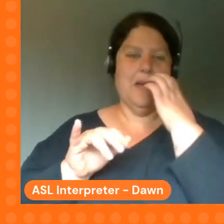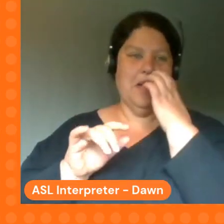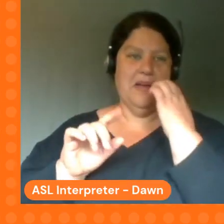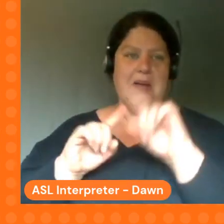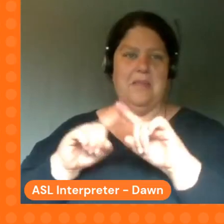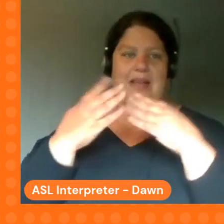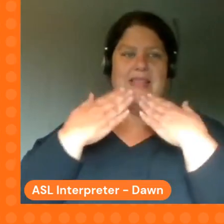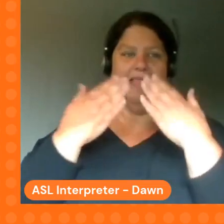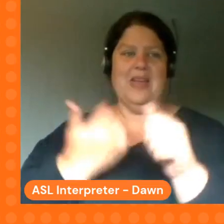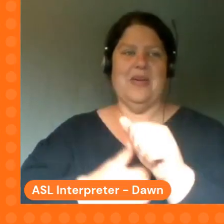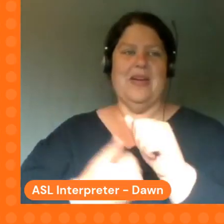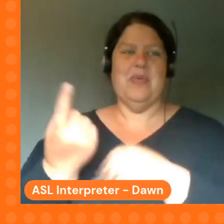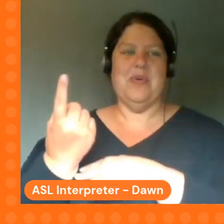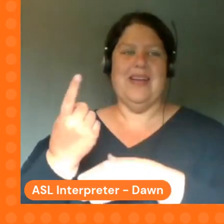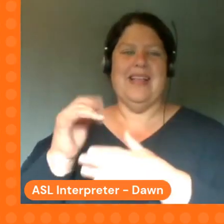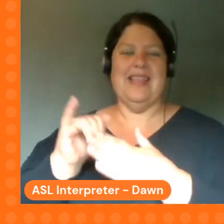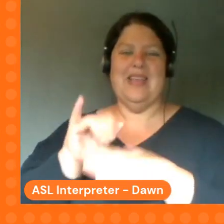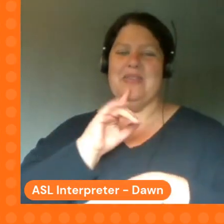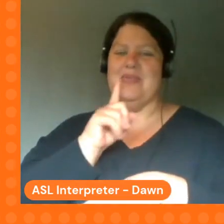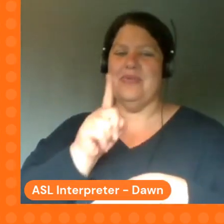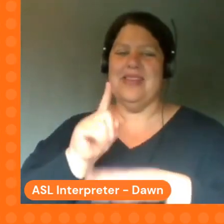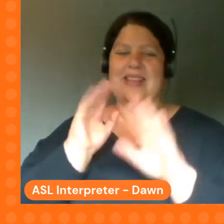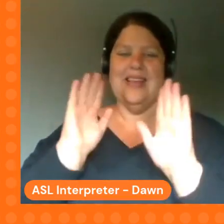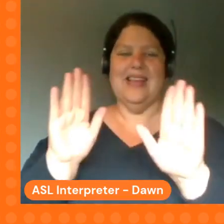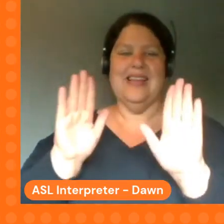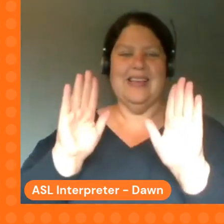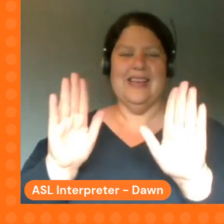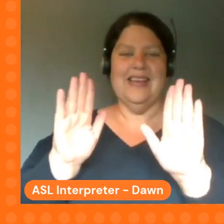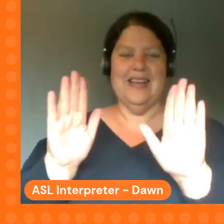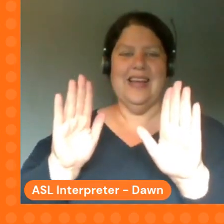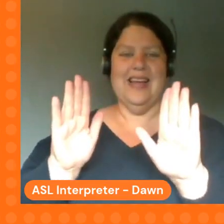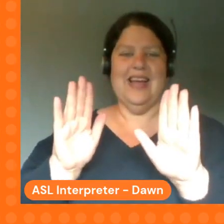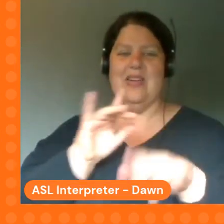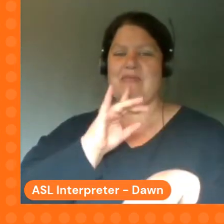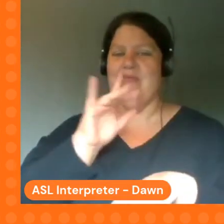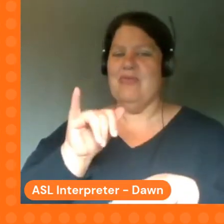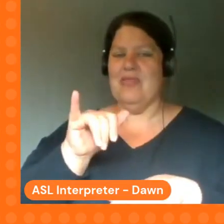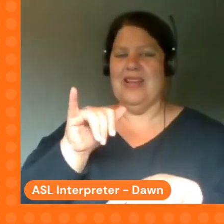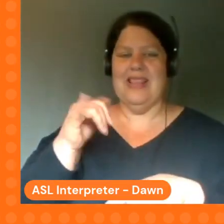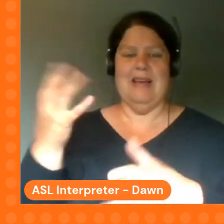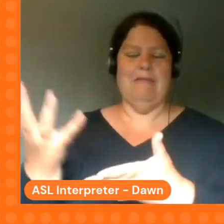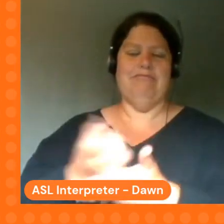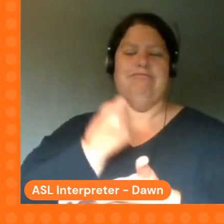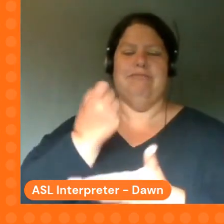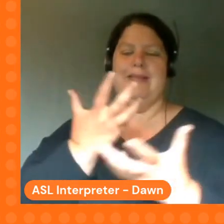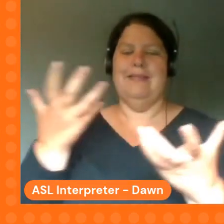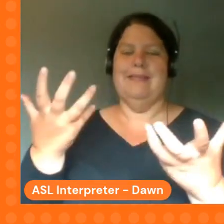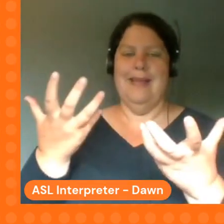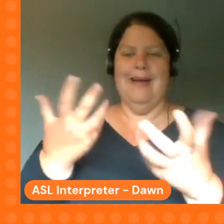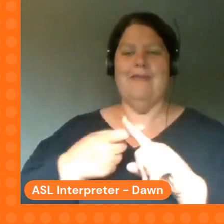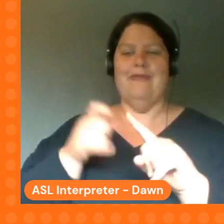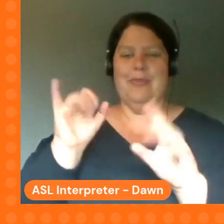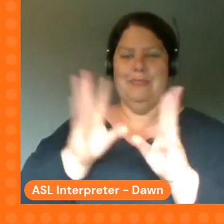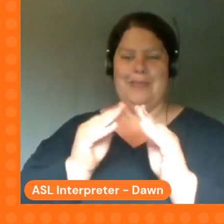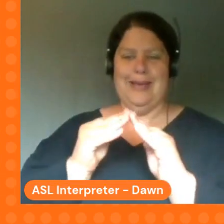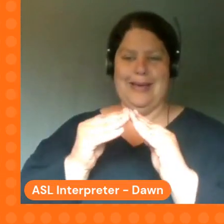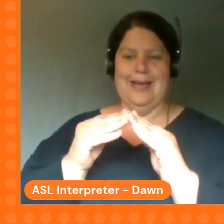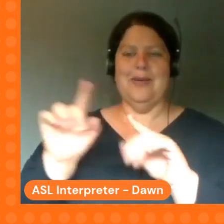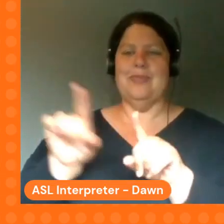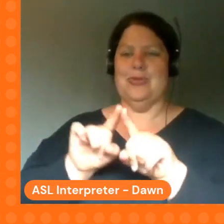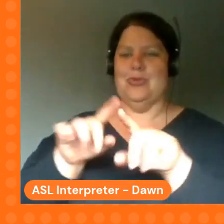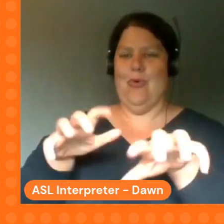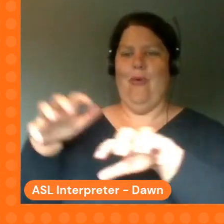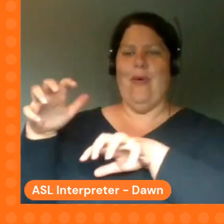much. That was just really fantastic. I really got a lot out of that, and I'm sure that our audience did as well. So